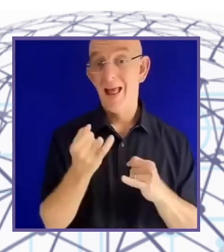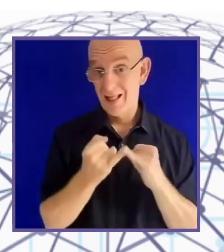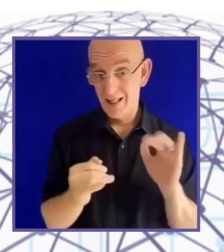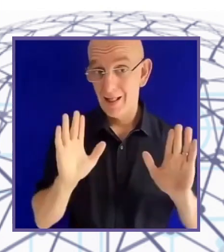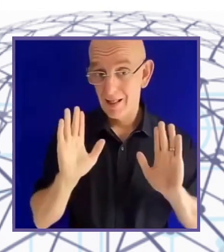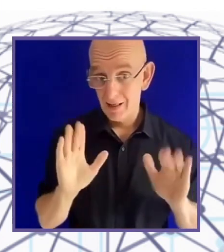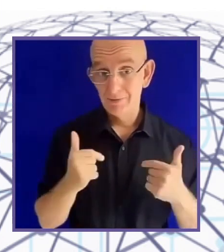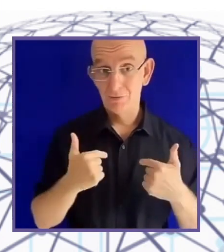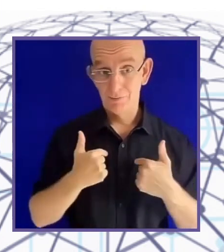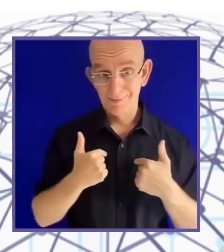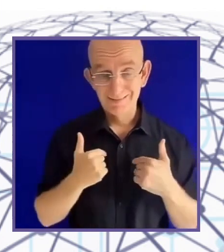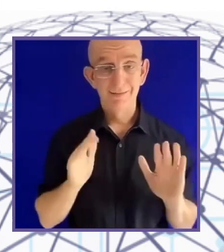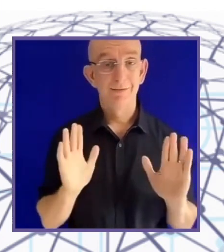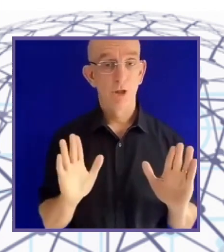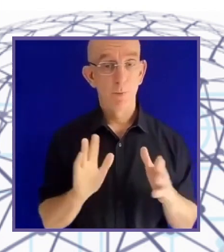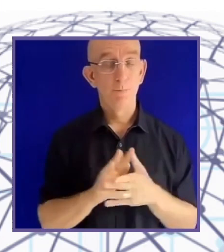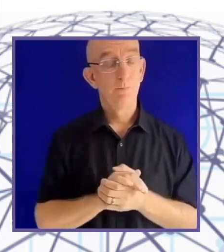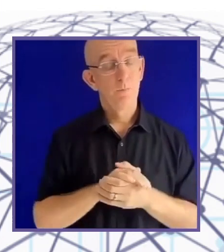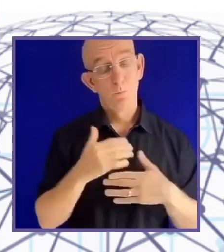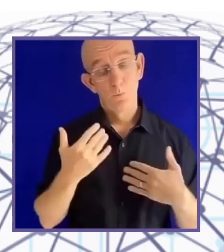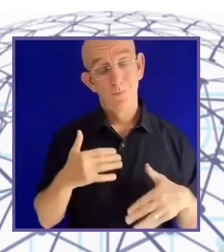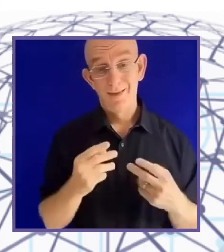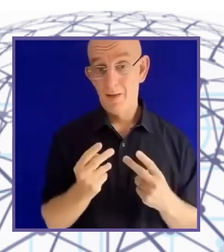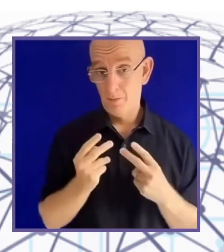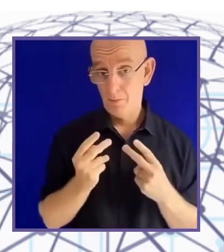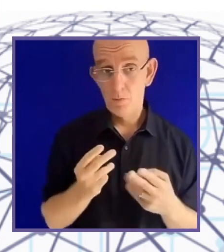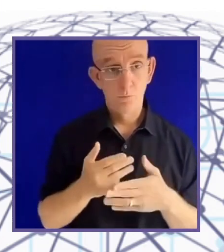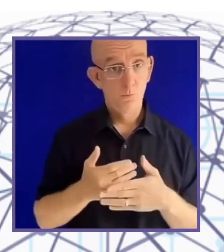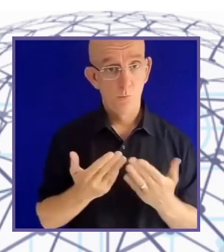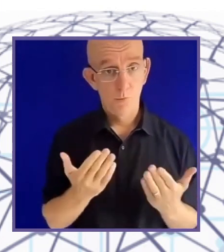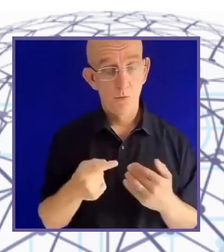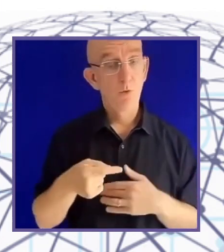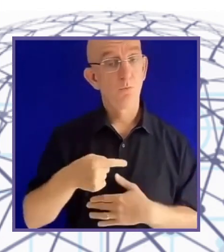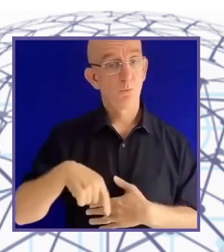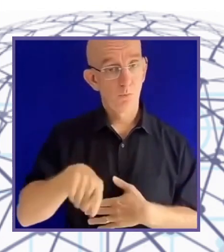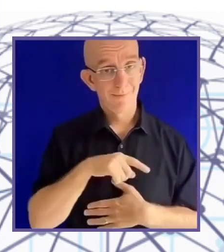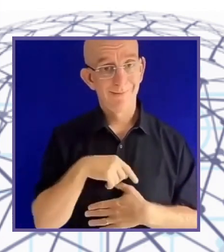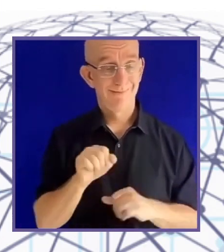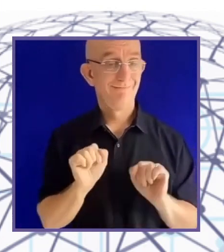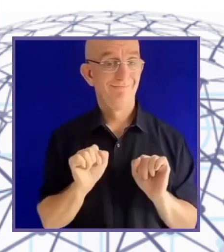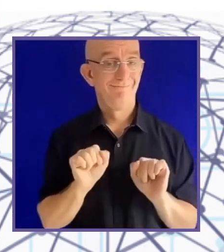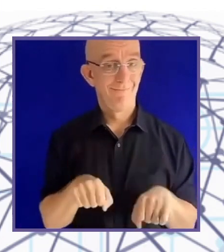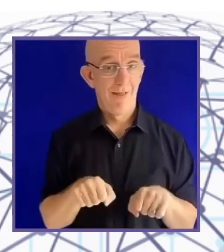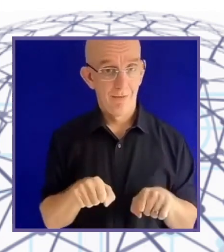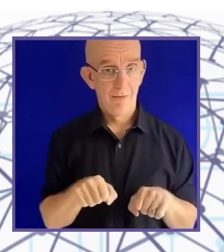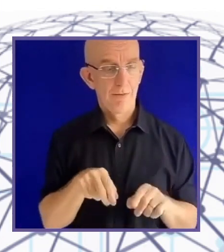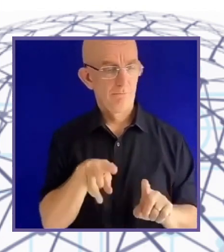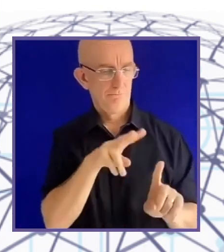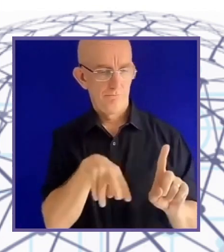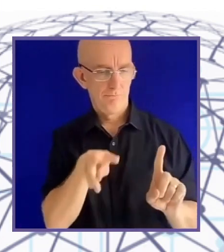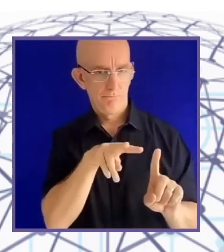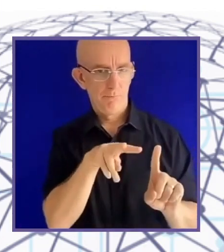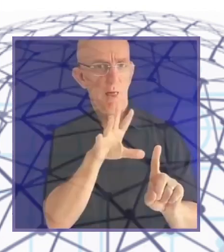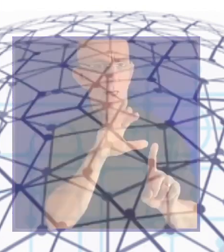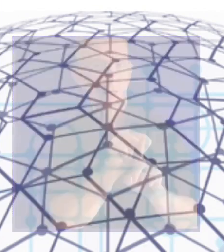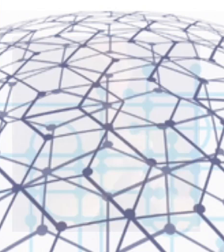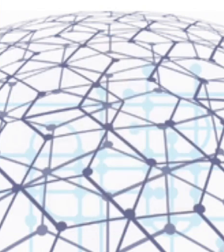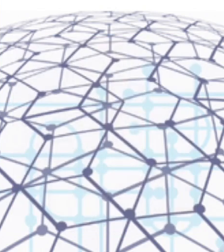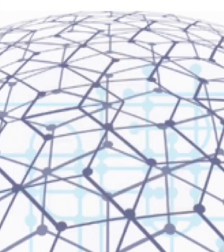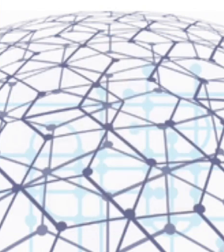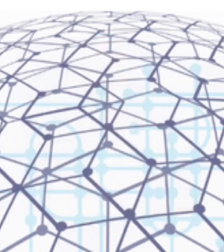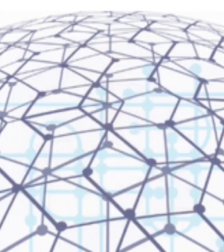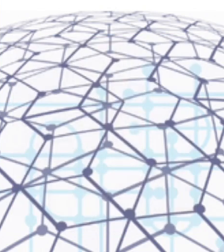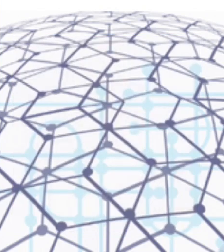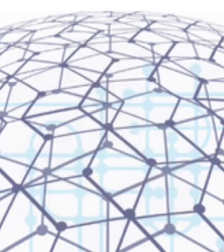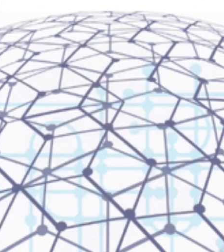can diagnose, we can screen for hearing loss, we can fit hearing aids,